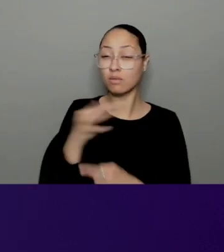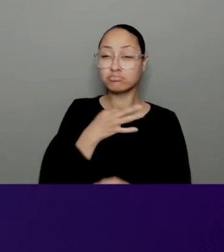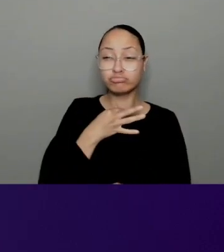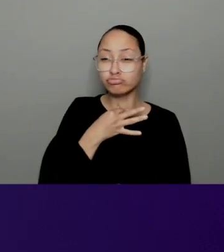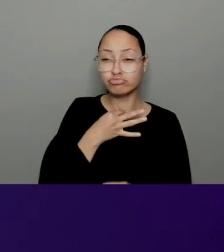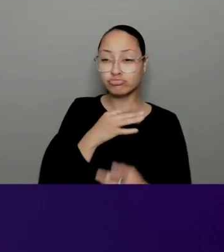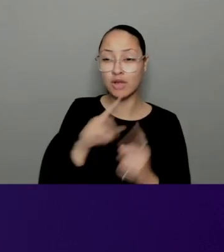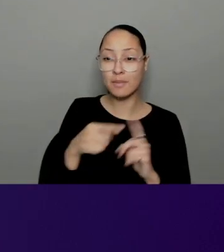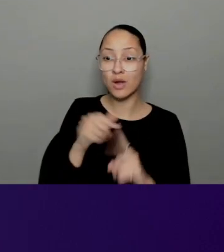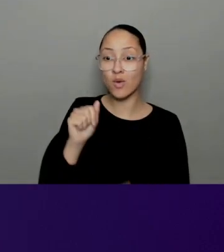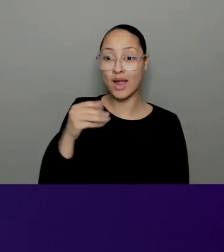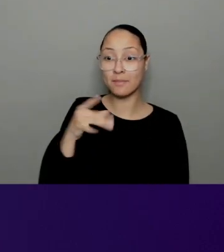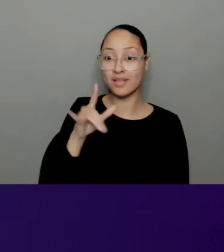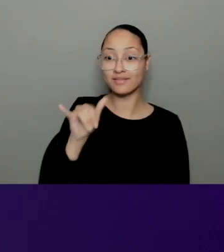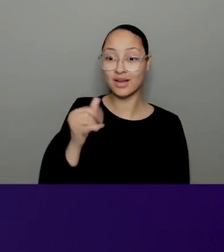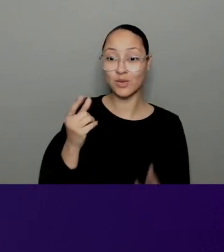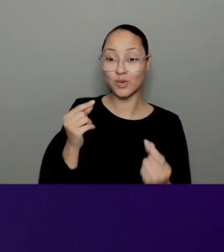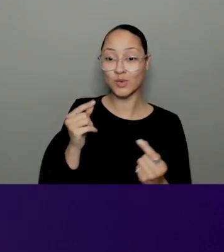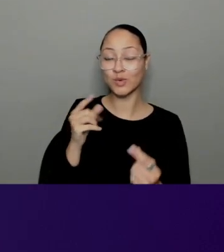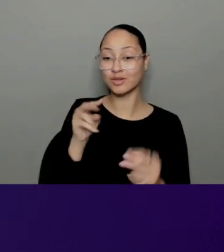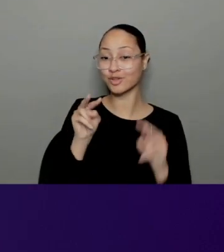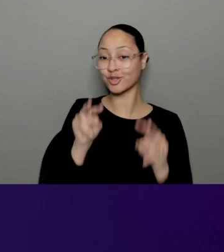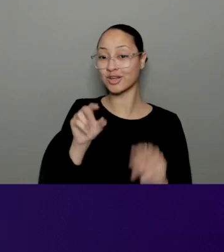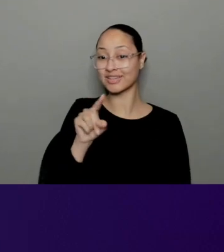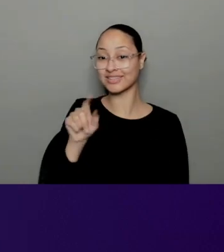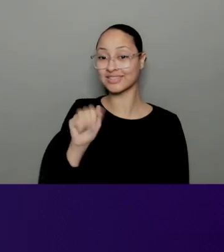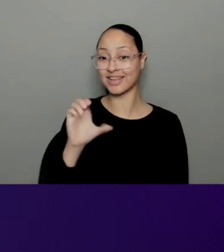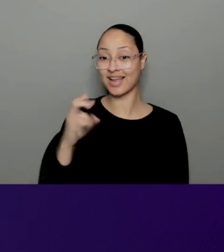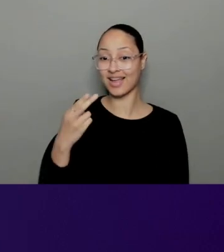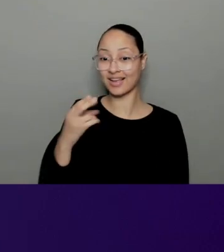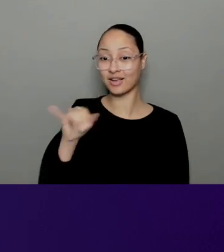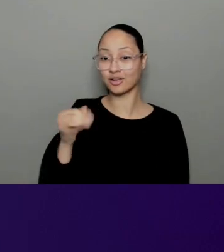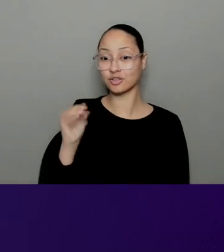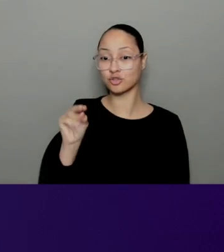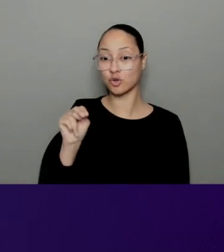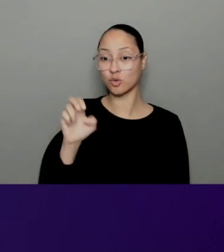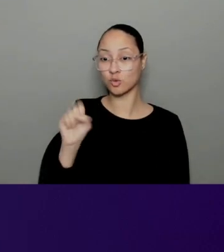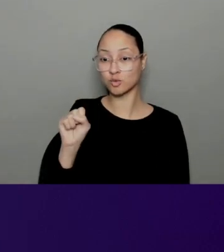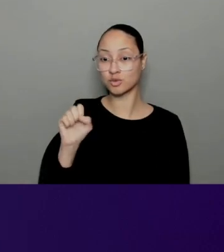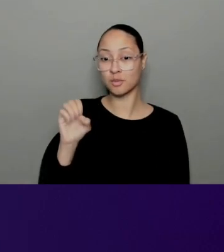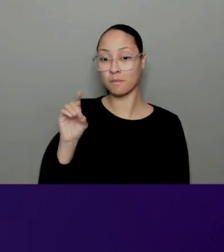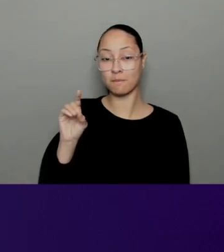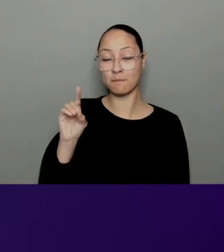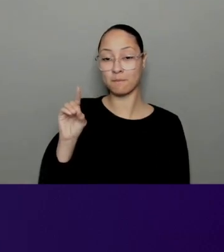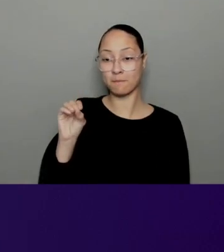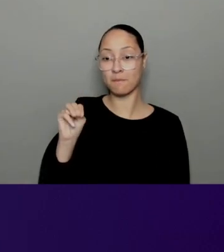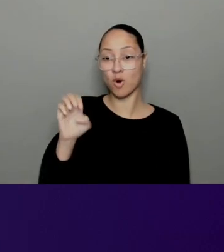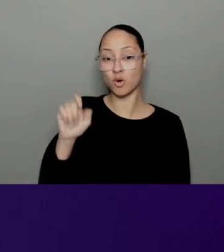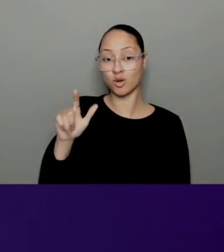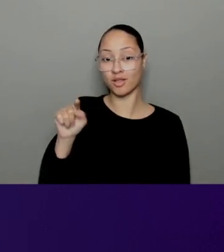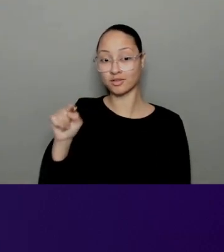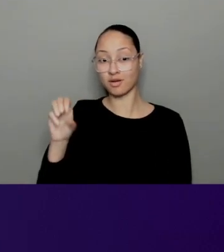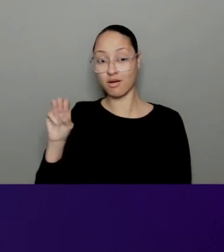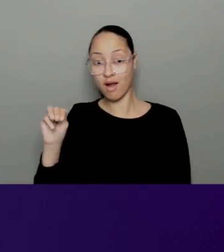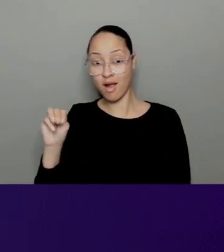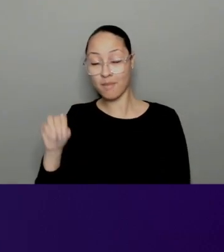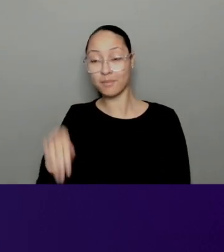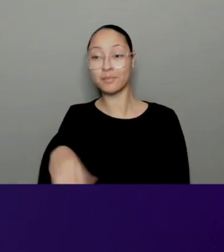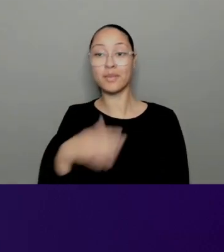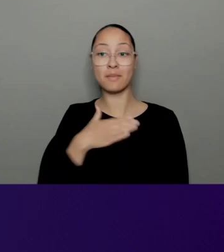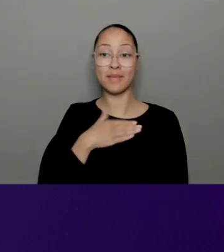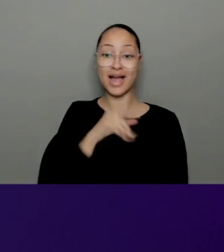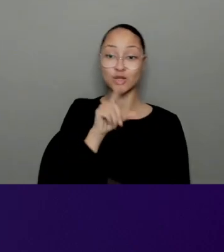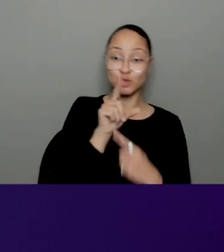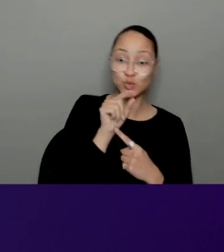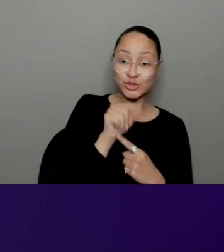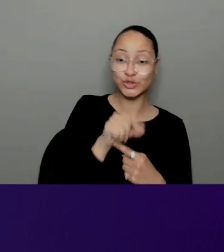me on zachjonesnoel.com. All of my social handles are listed there. You could reach out to me on Twitter or LinkedIn. Again, my